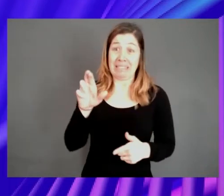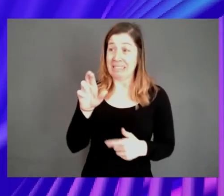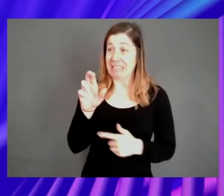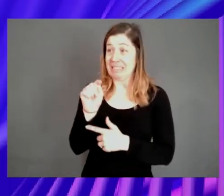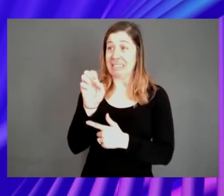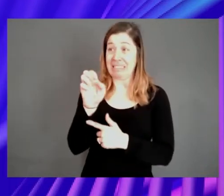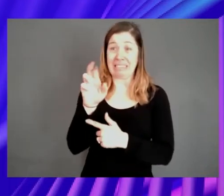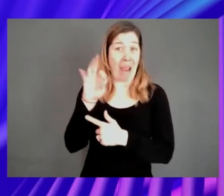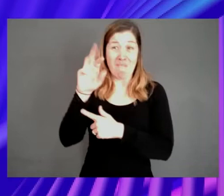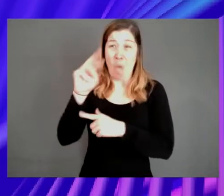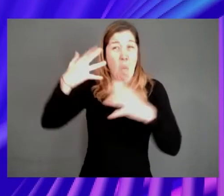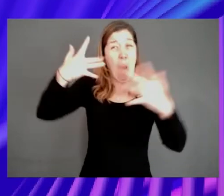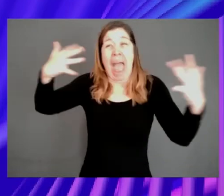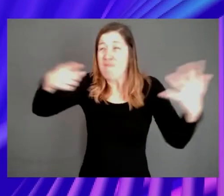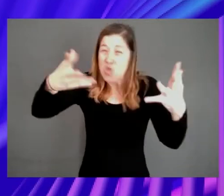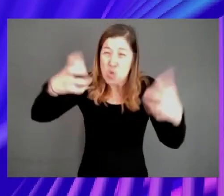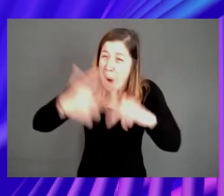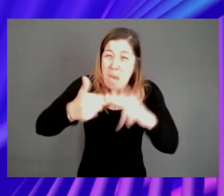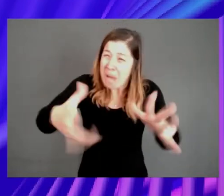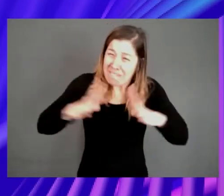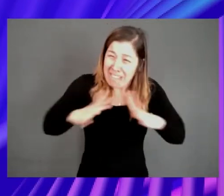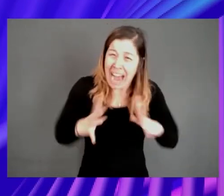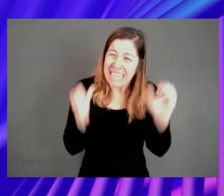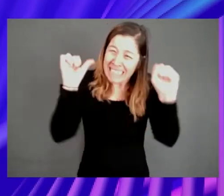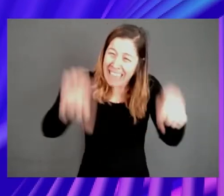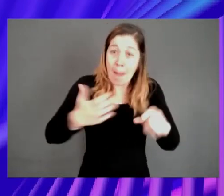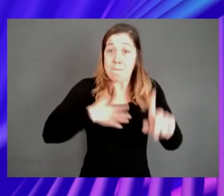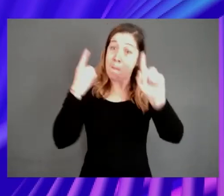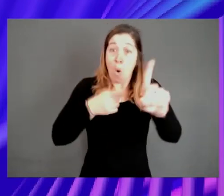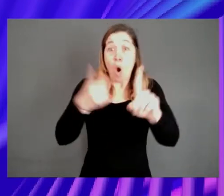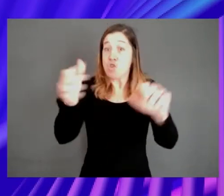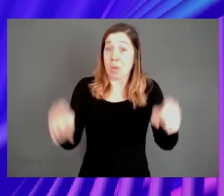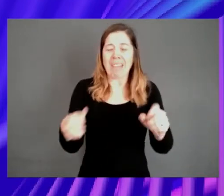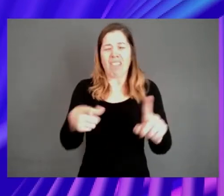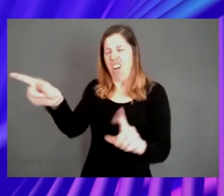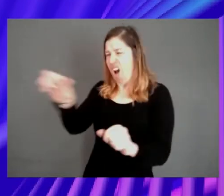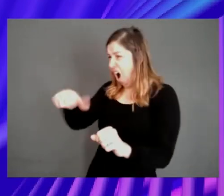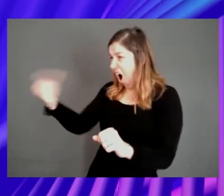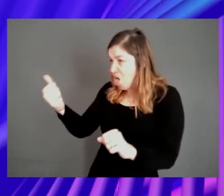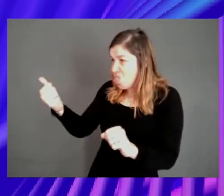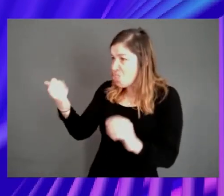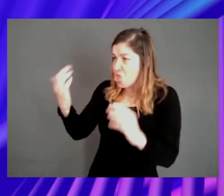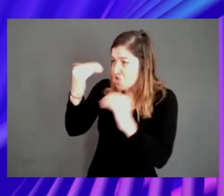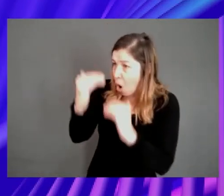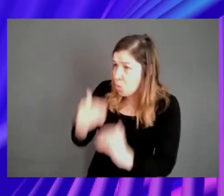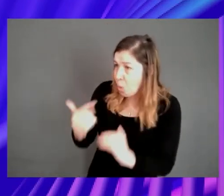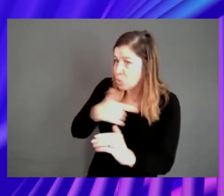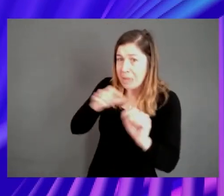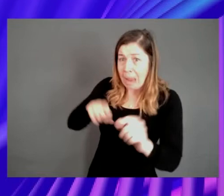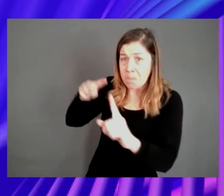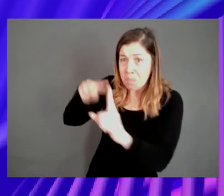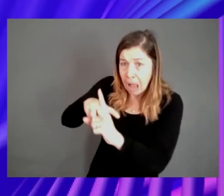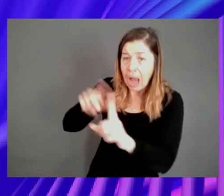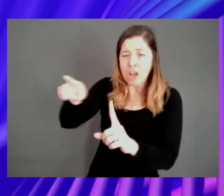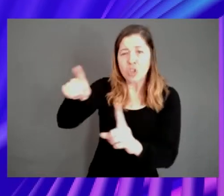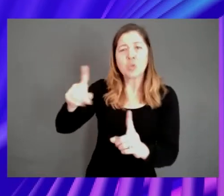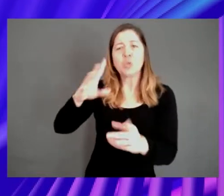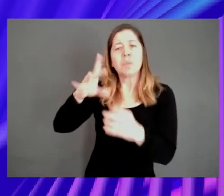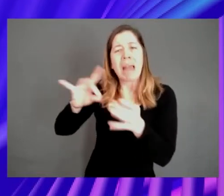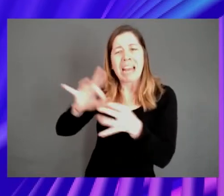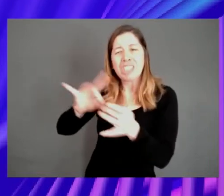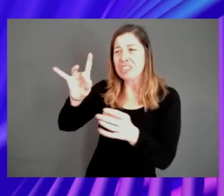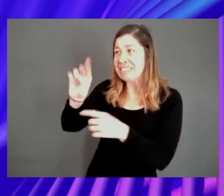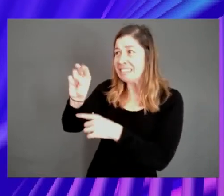mentioned guardrails a few times. Are there other guardrails that we can apply as well? So you mentioned some for IAM and maybe networking as well? Yeah. Okay.